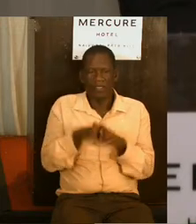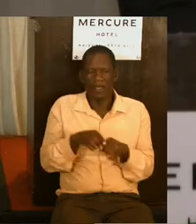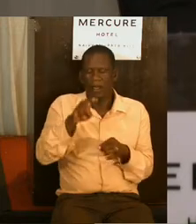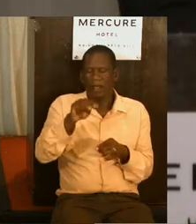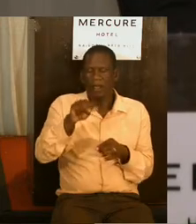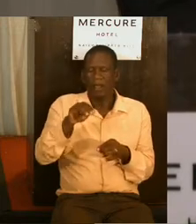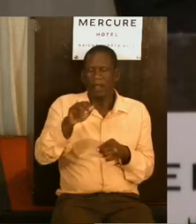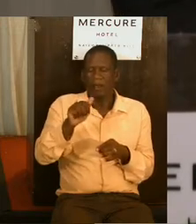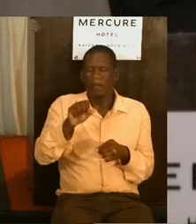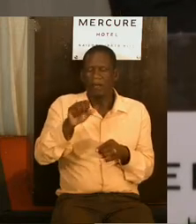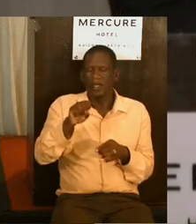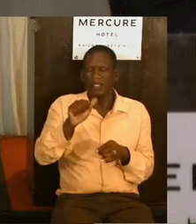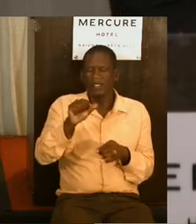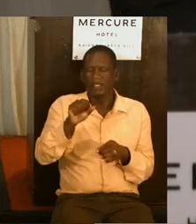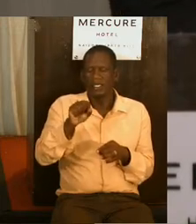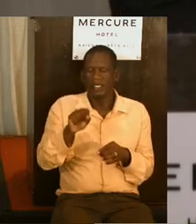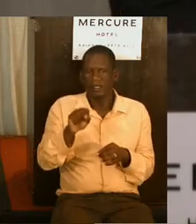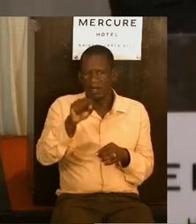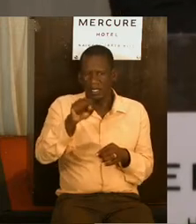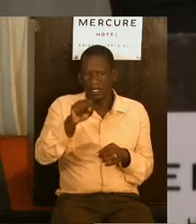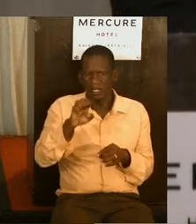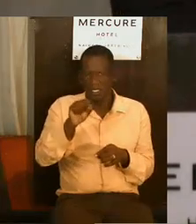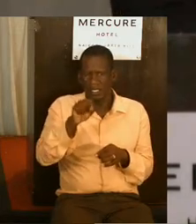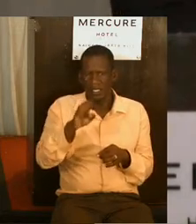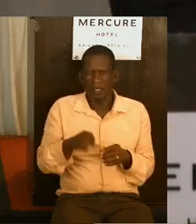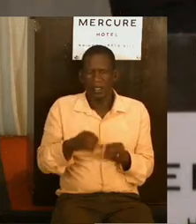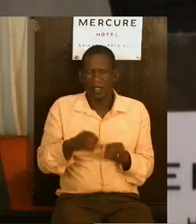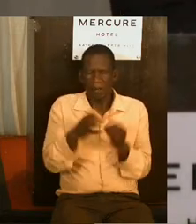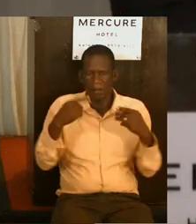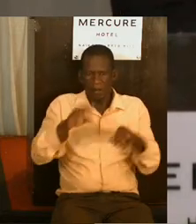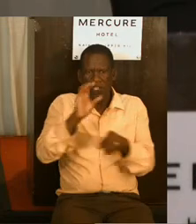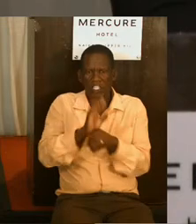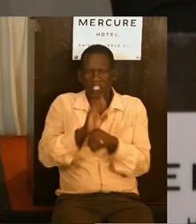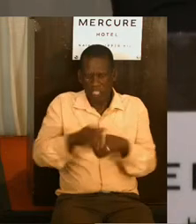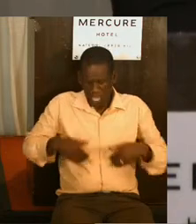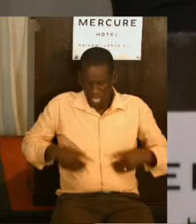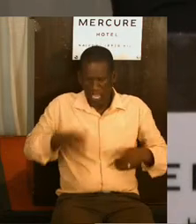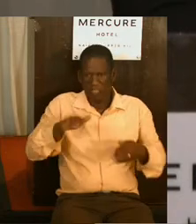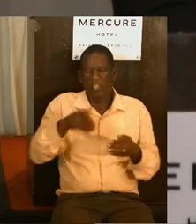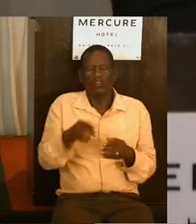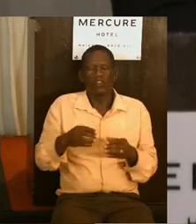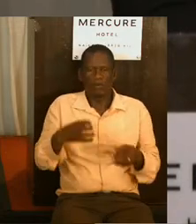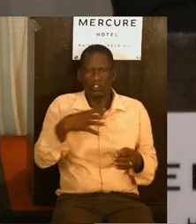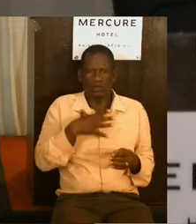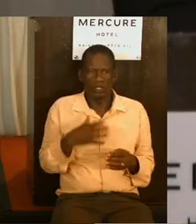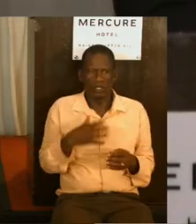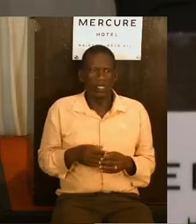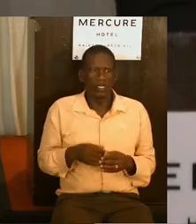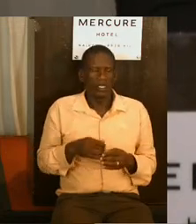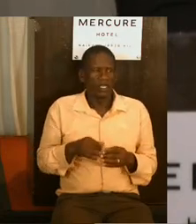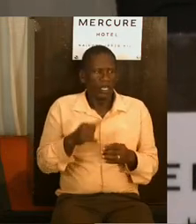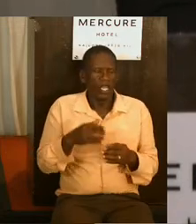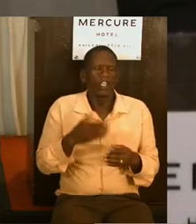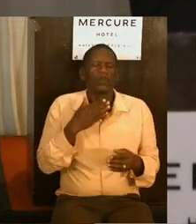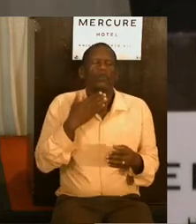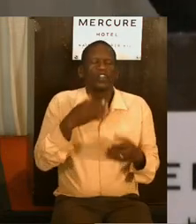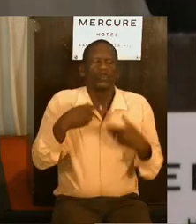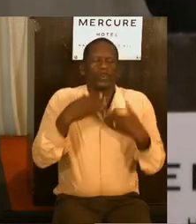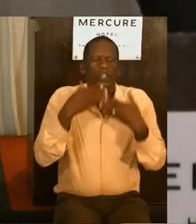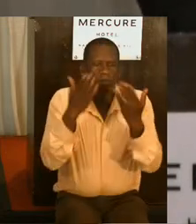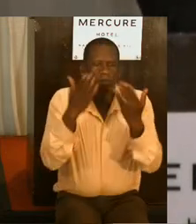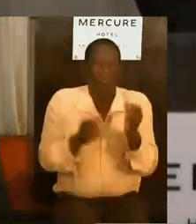myself many people who are in charge are even younger than you you'll be shocked I did want to just respond but